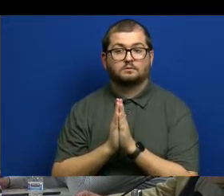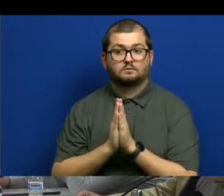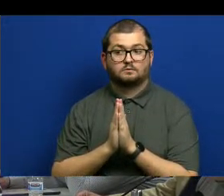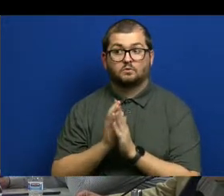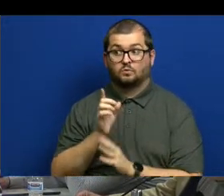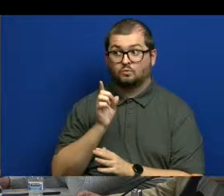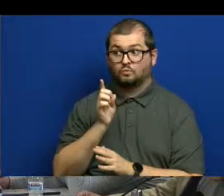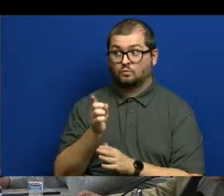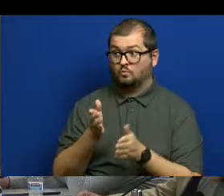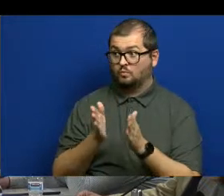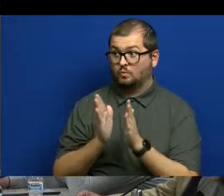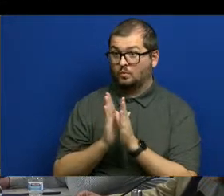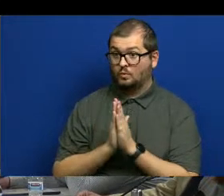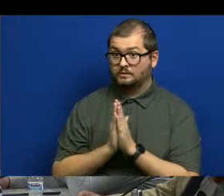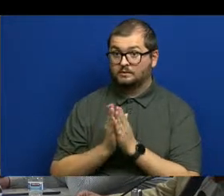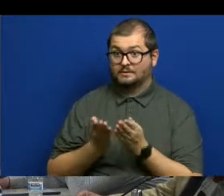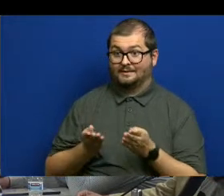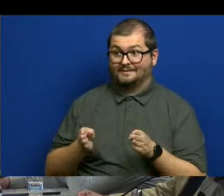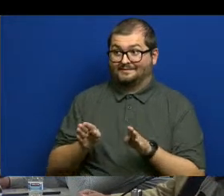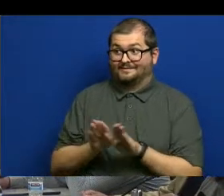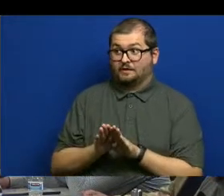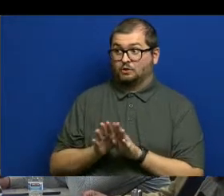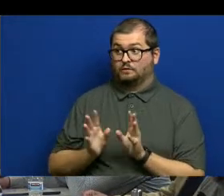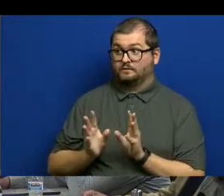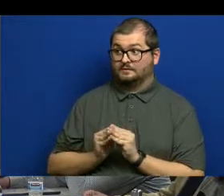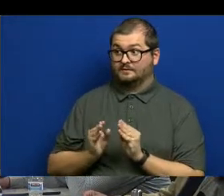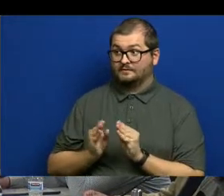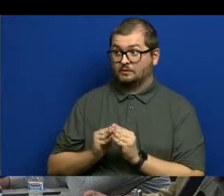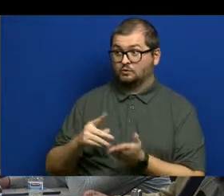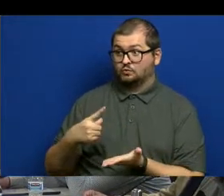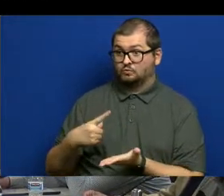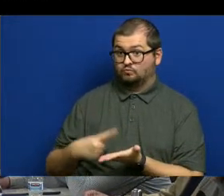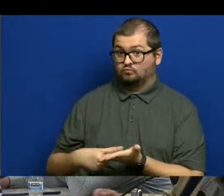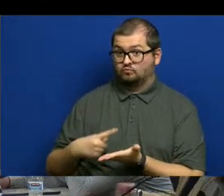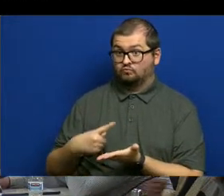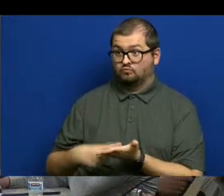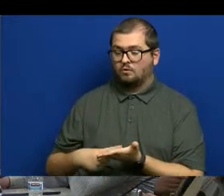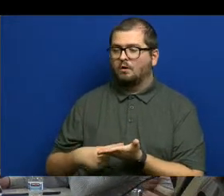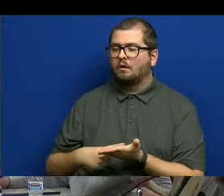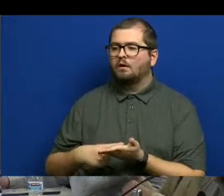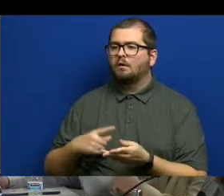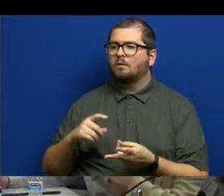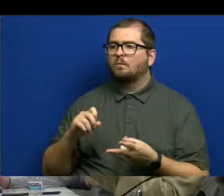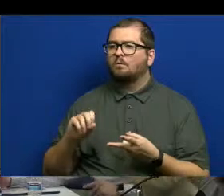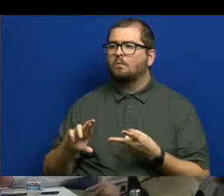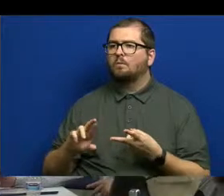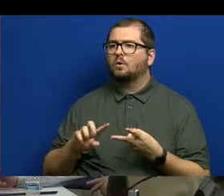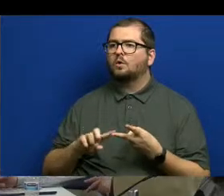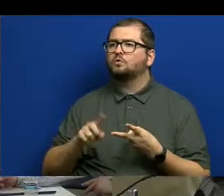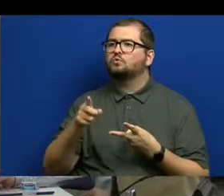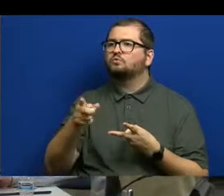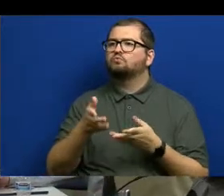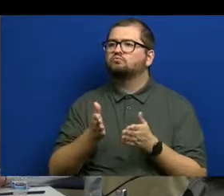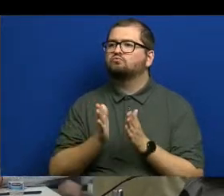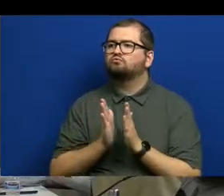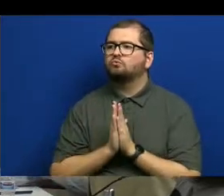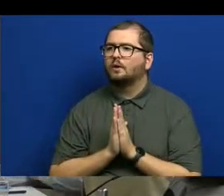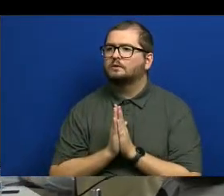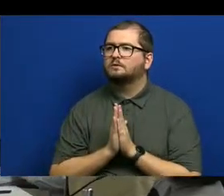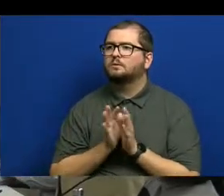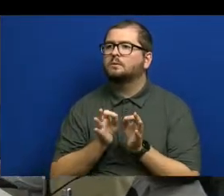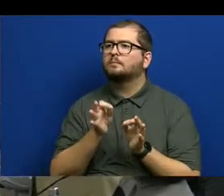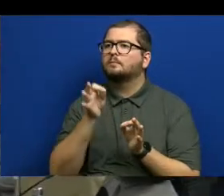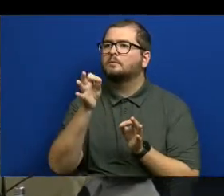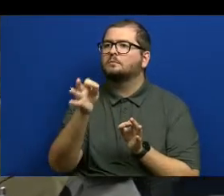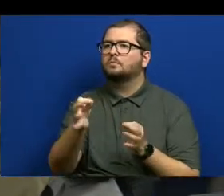Are you requesting that we go into executive session to talk things over, or are you requesting that we